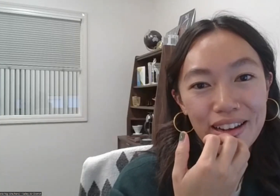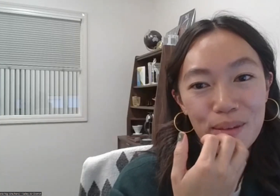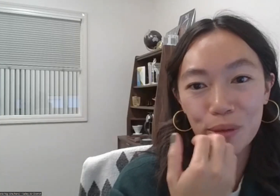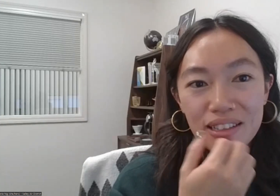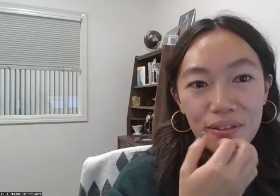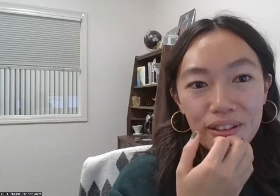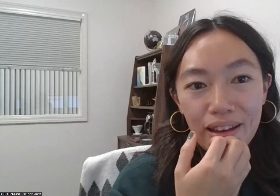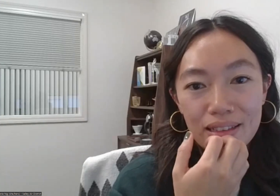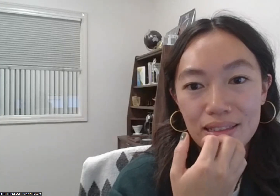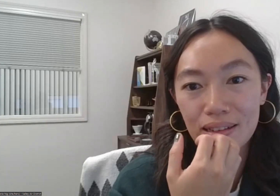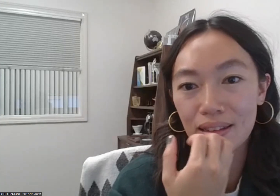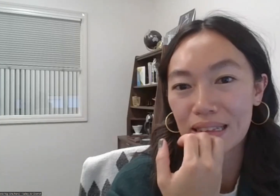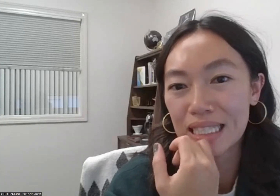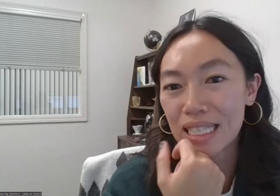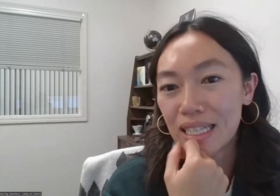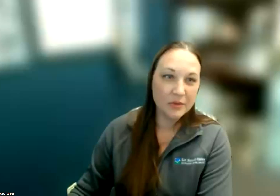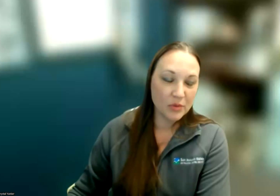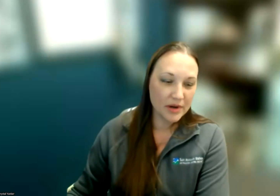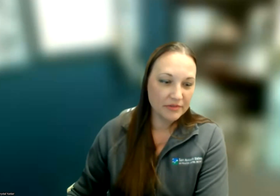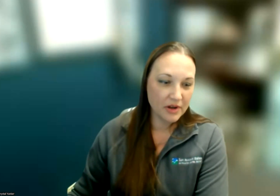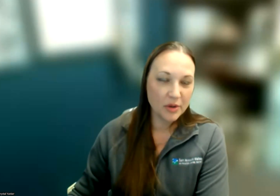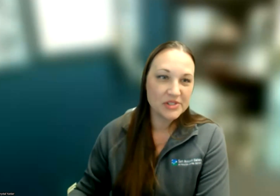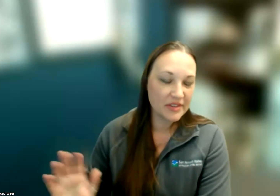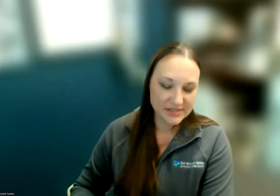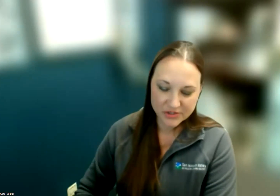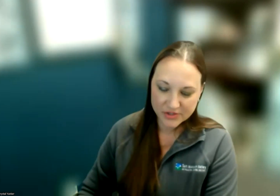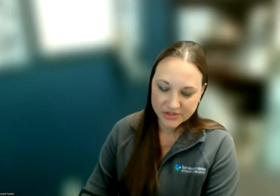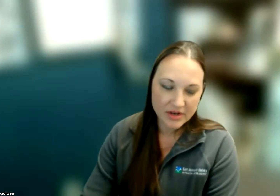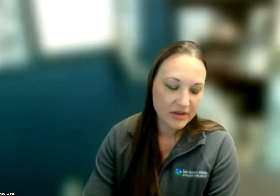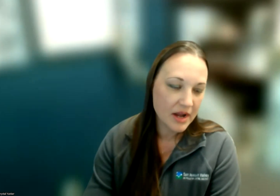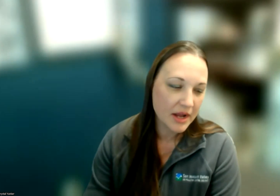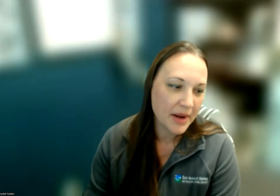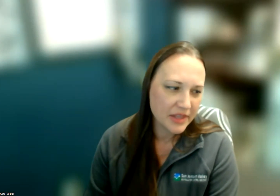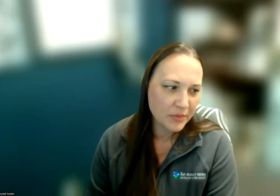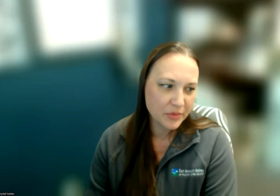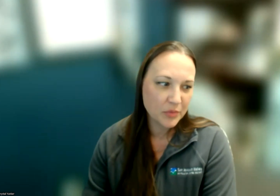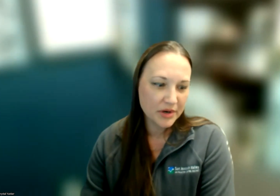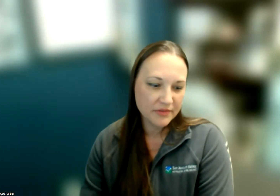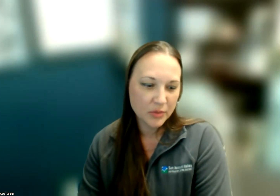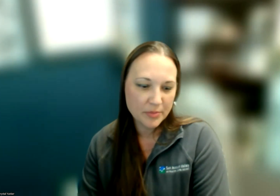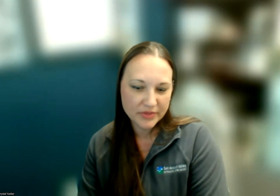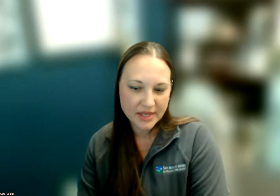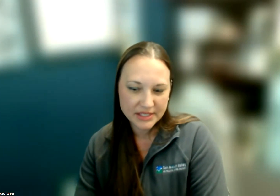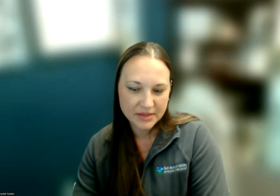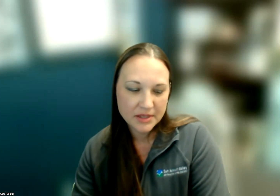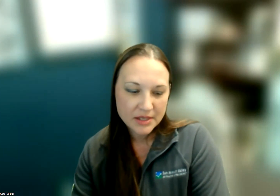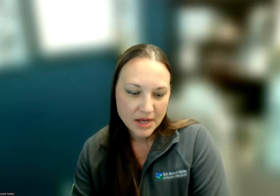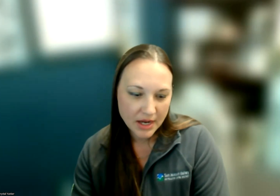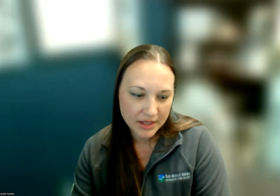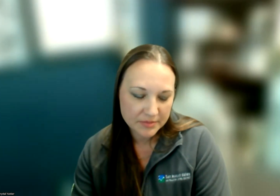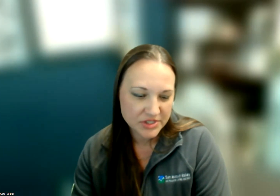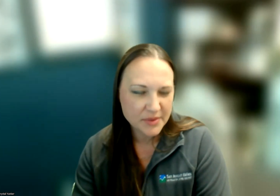it's quite there yet, but we can definitely ask. Yeah, I think we'll want to follow up. Sorry, this is Crystal Yunker. I think we would want to follow up with that team,